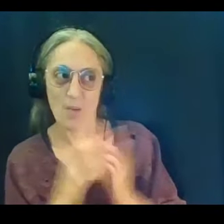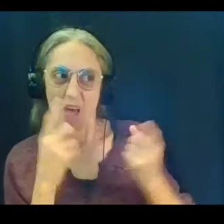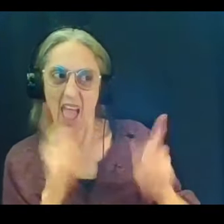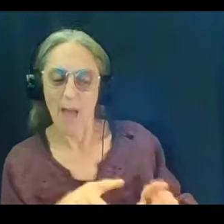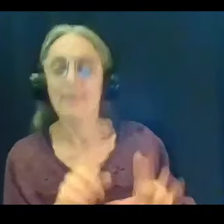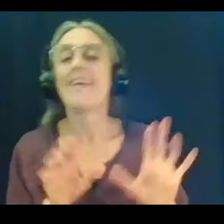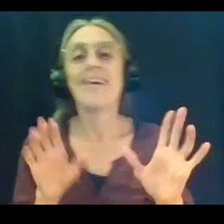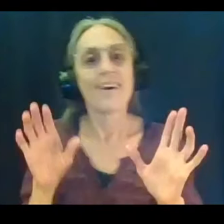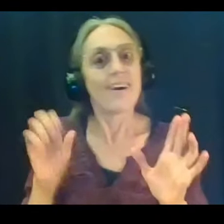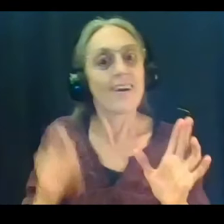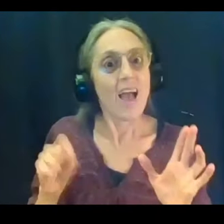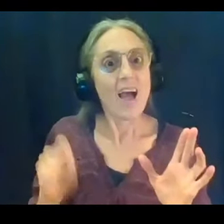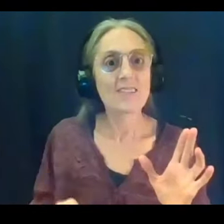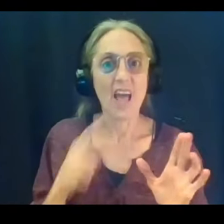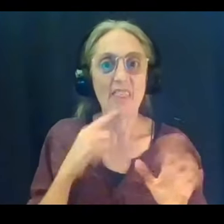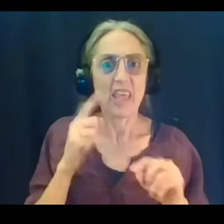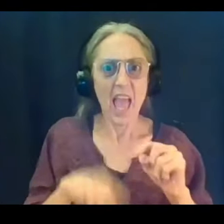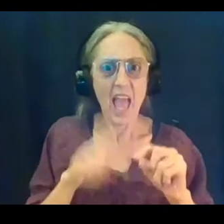Okay. But